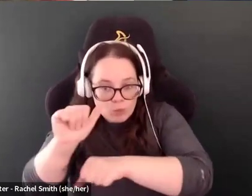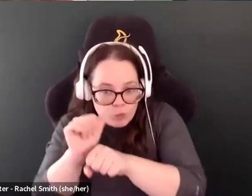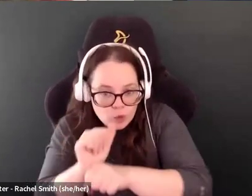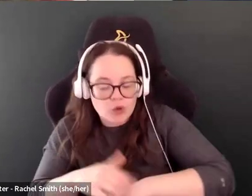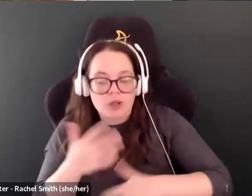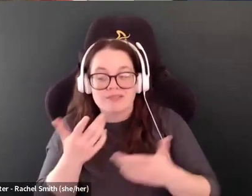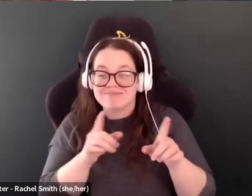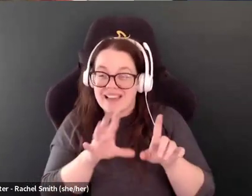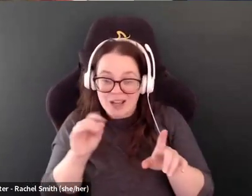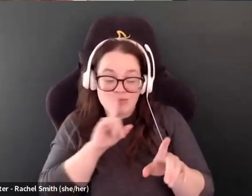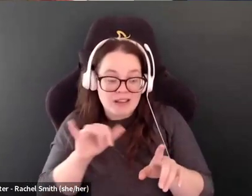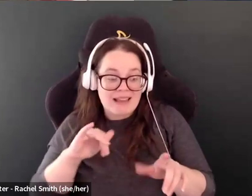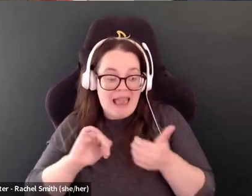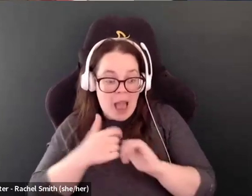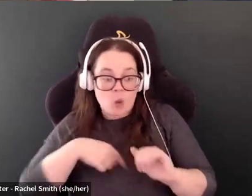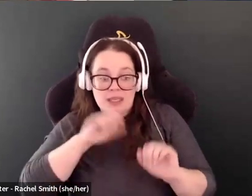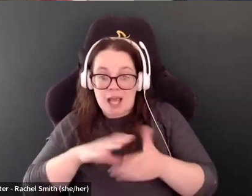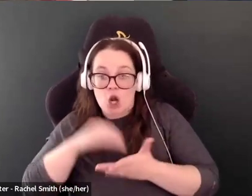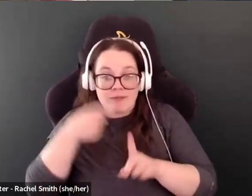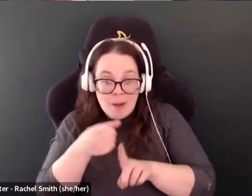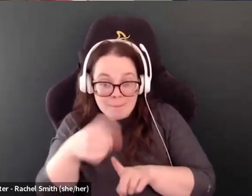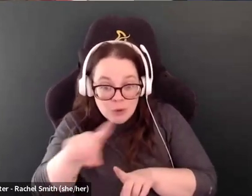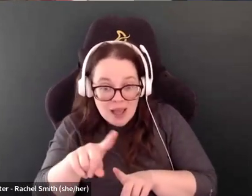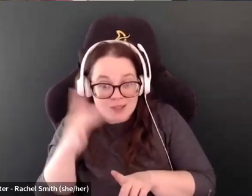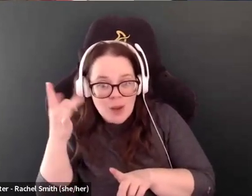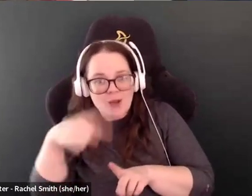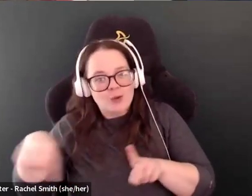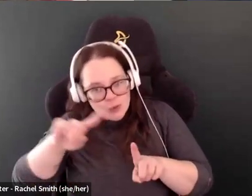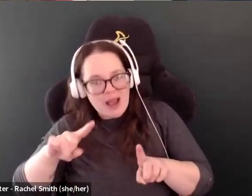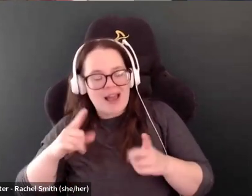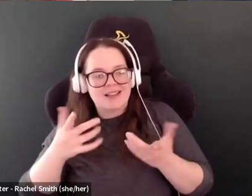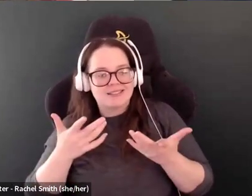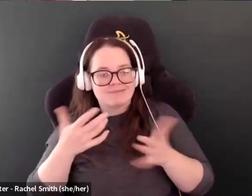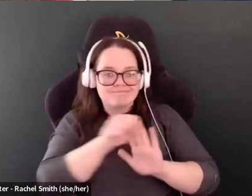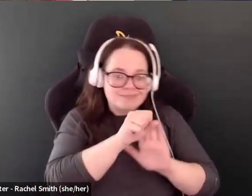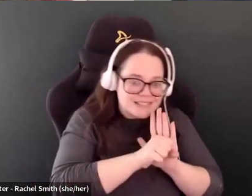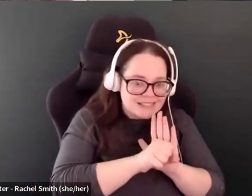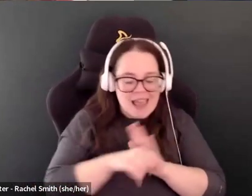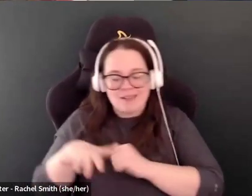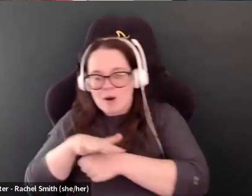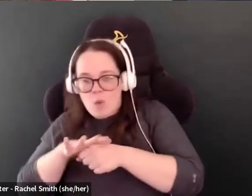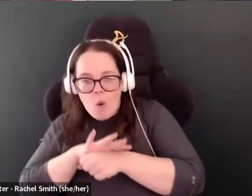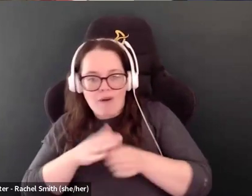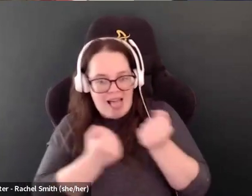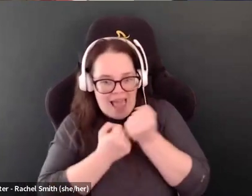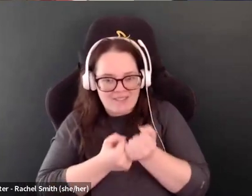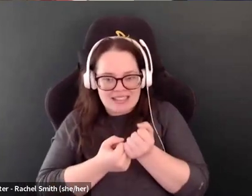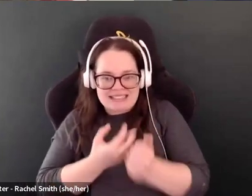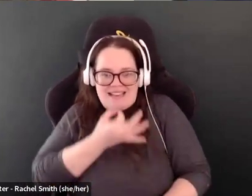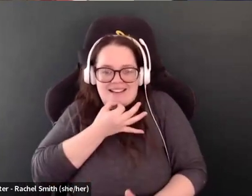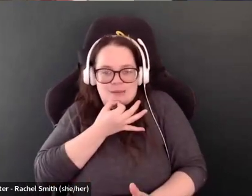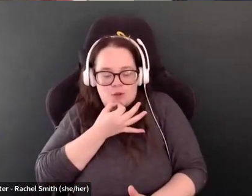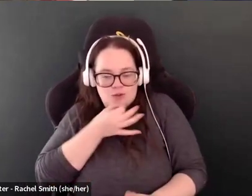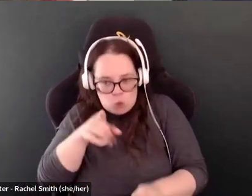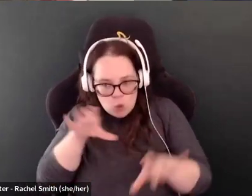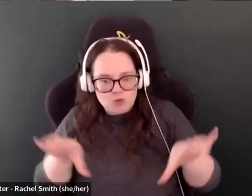then really how we can learn from you, because you all are the state and local advocacy experts doing this work. We want to